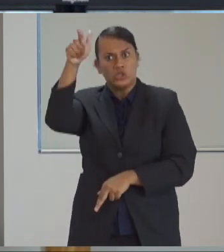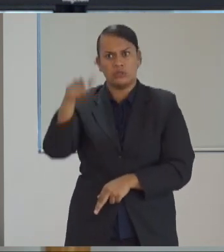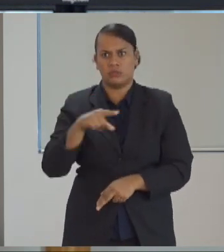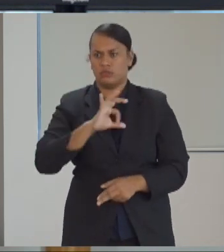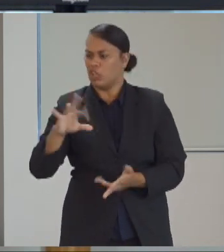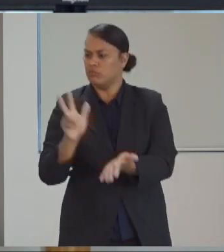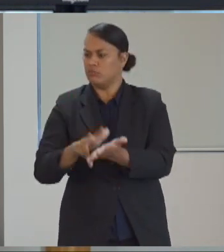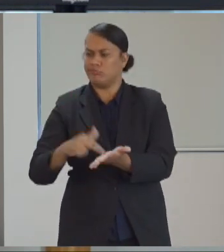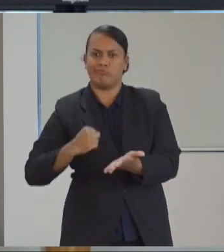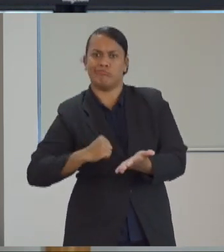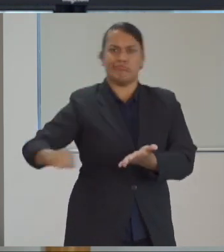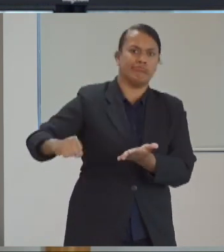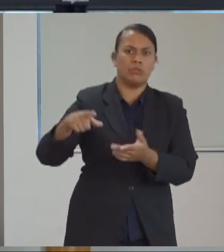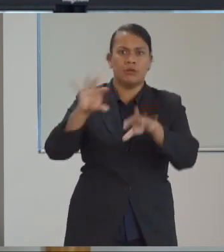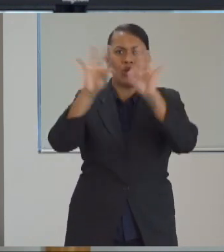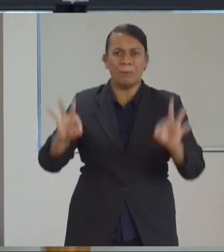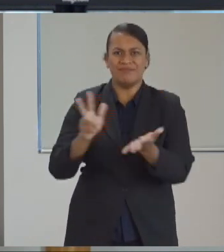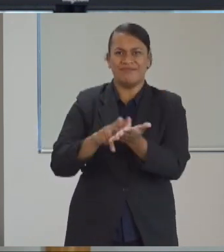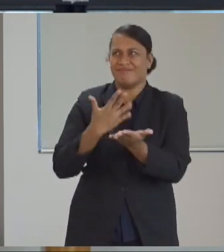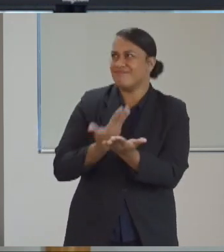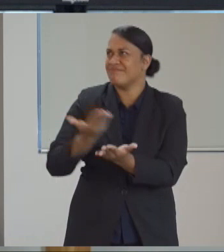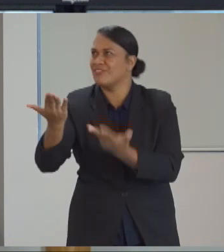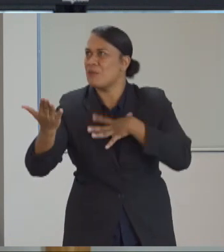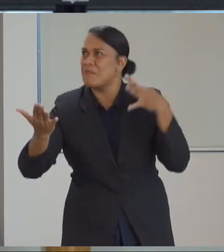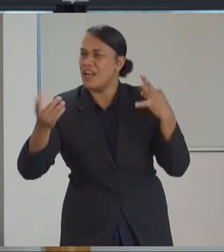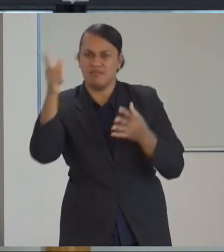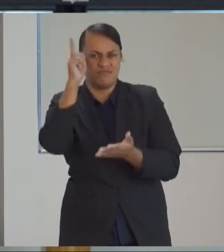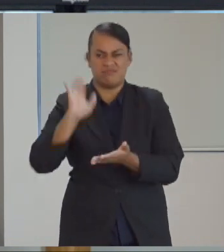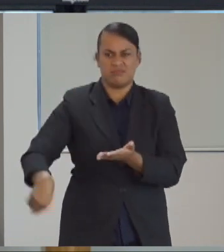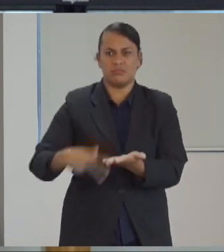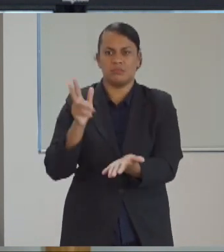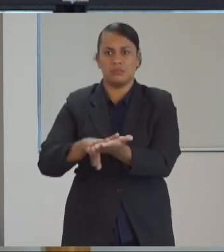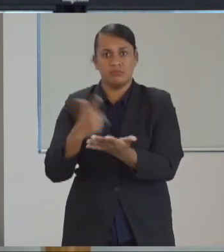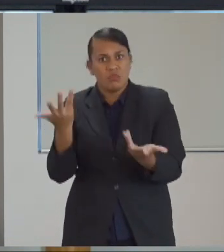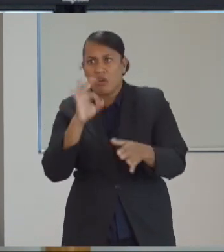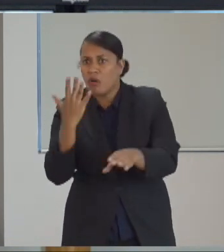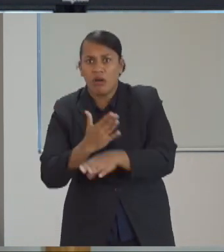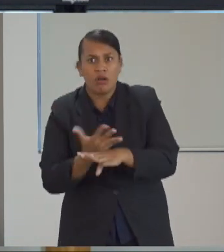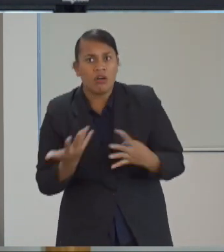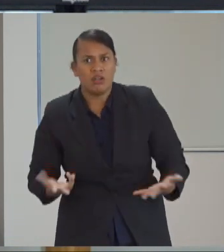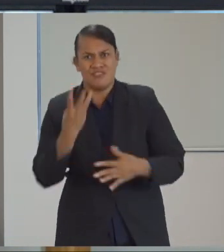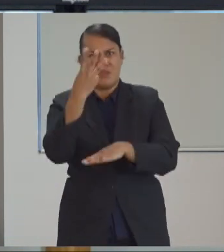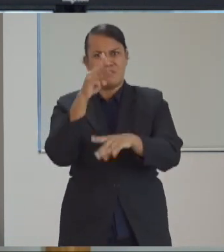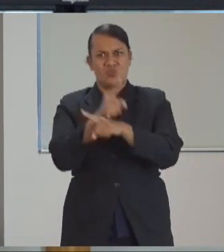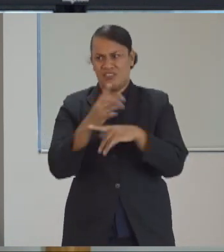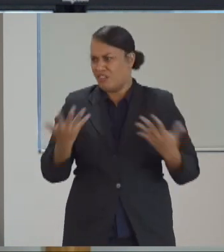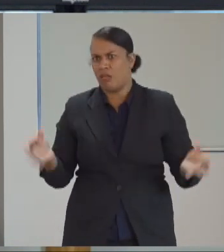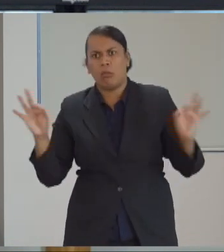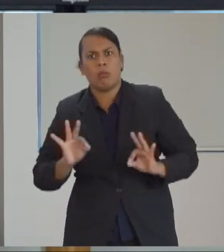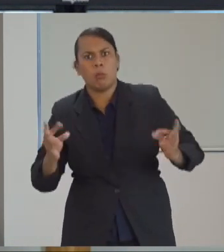the forms, and there are some employees who've been without work for 3 weeks. I can name a few if you want. There's out there, they have no money to